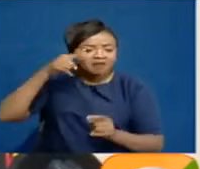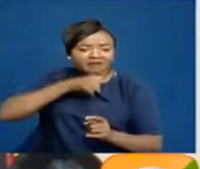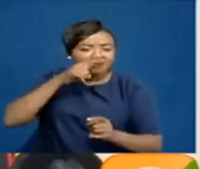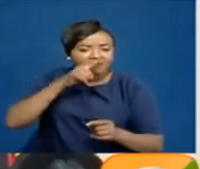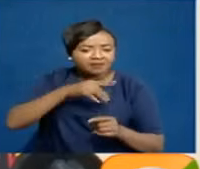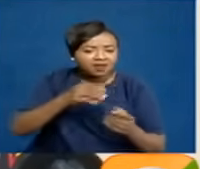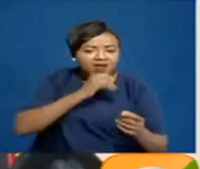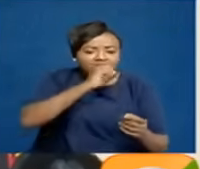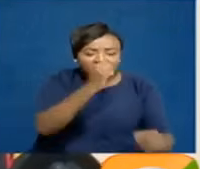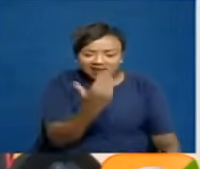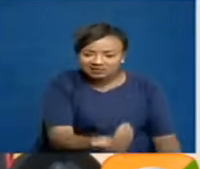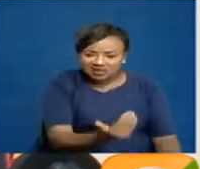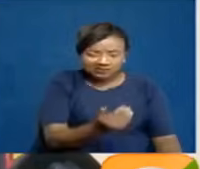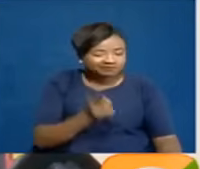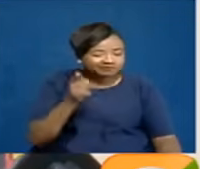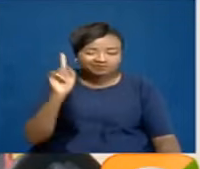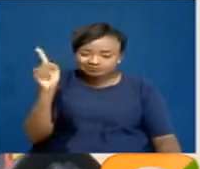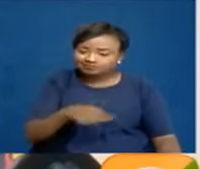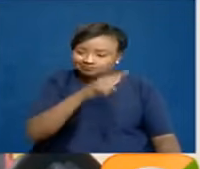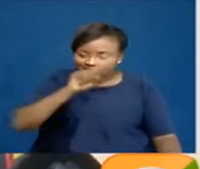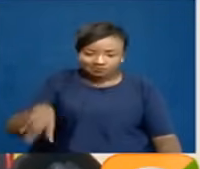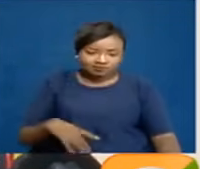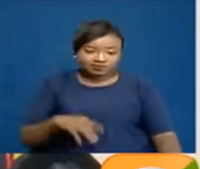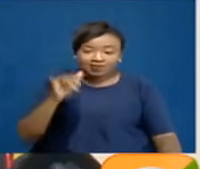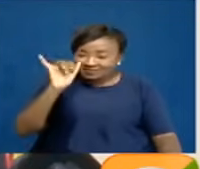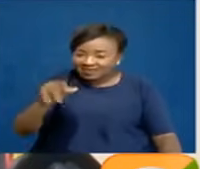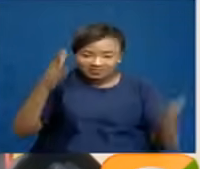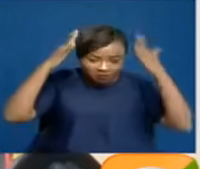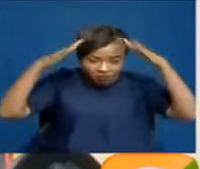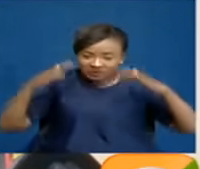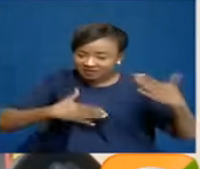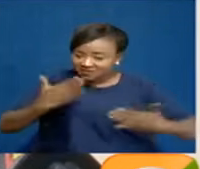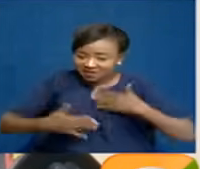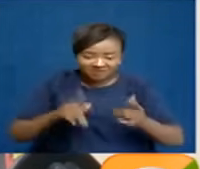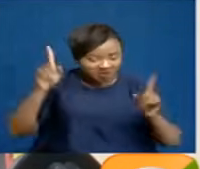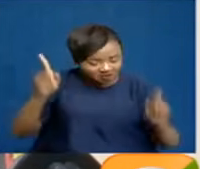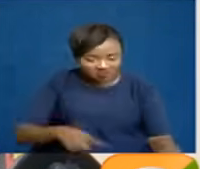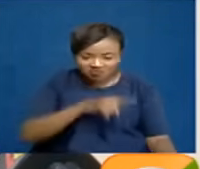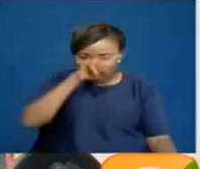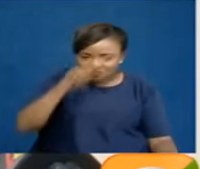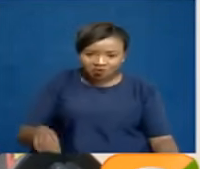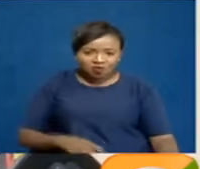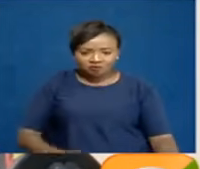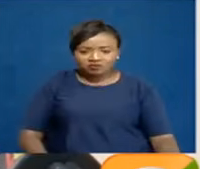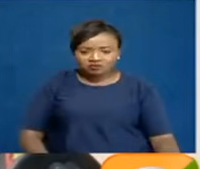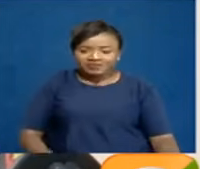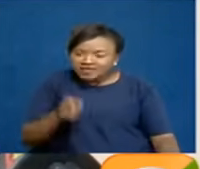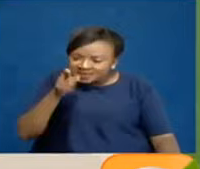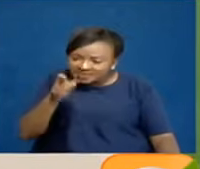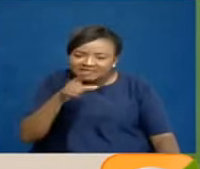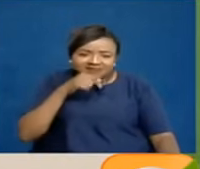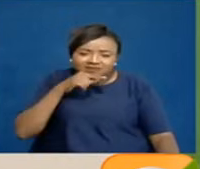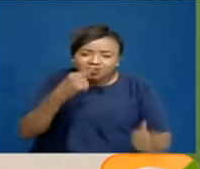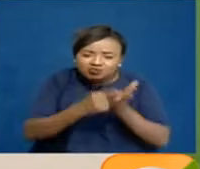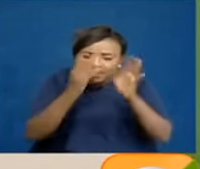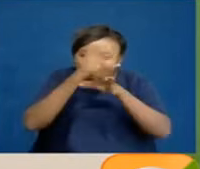grandchild. That was clearly uncalled for Yoweri Kaguta Museveni.